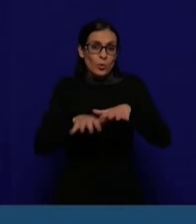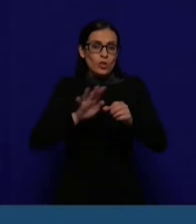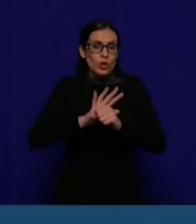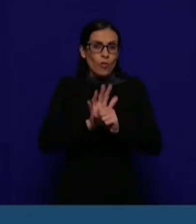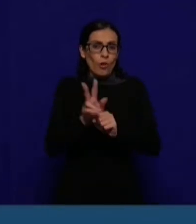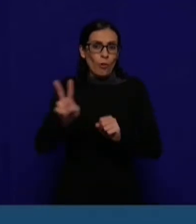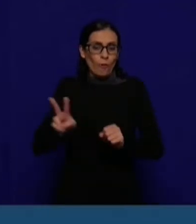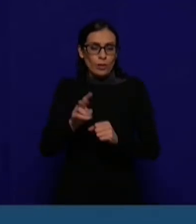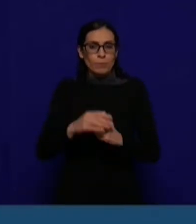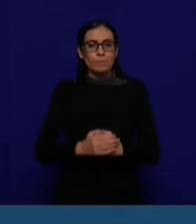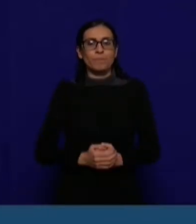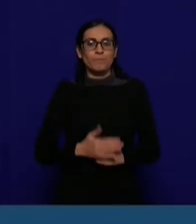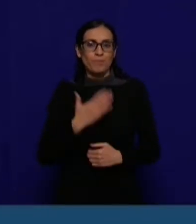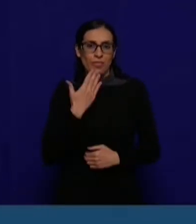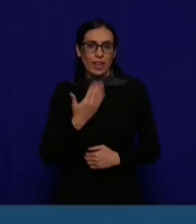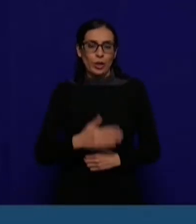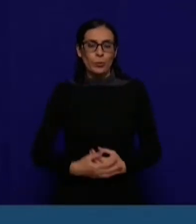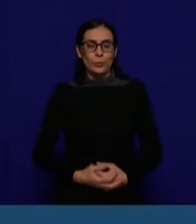everyone.